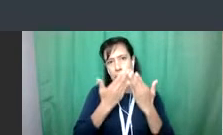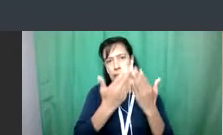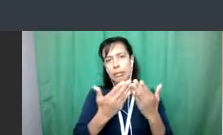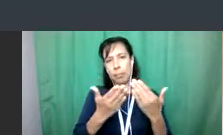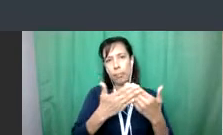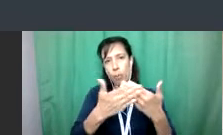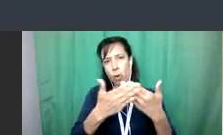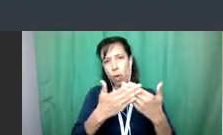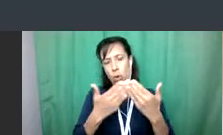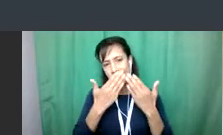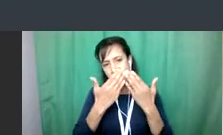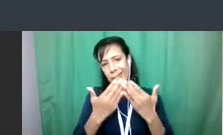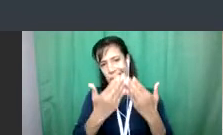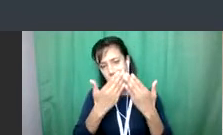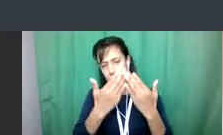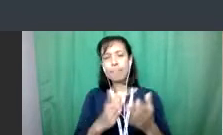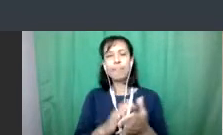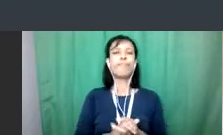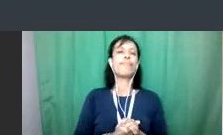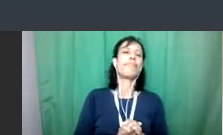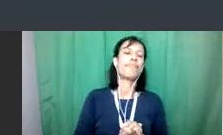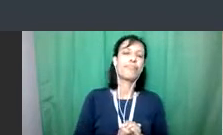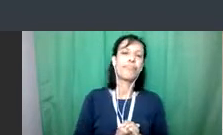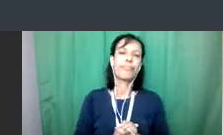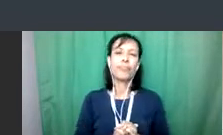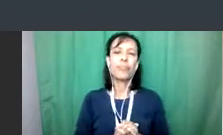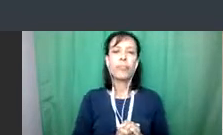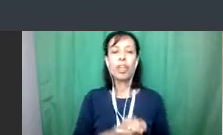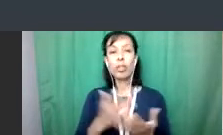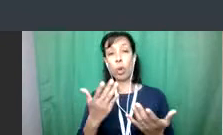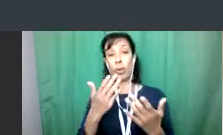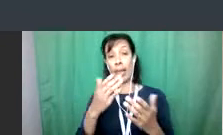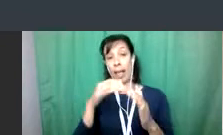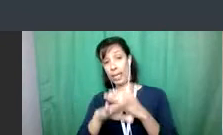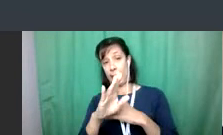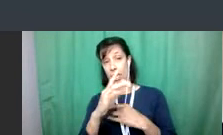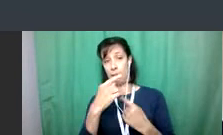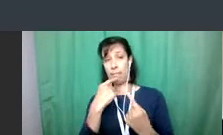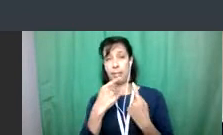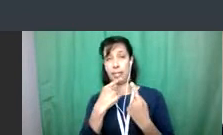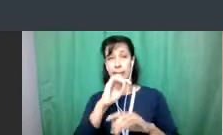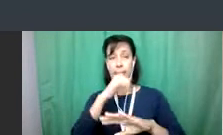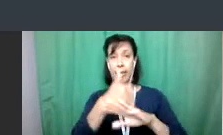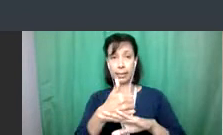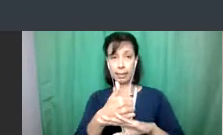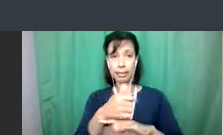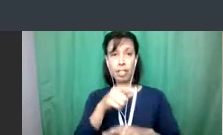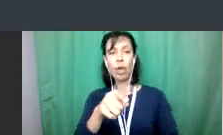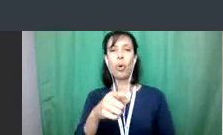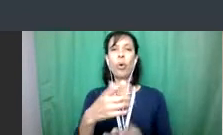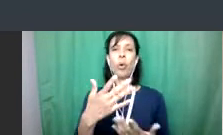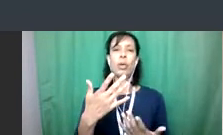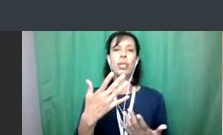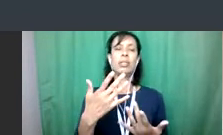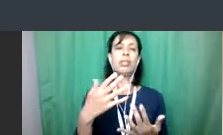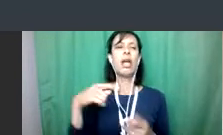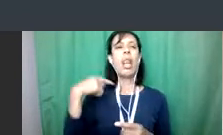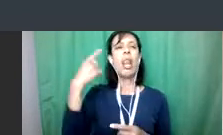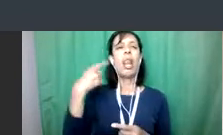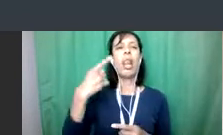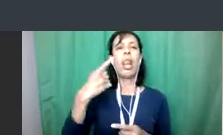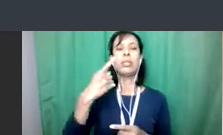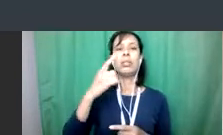So I'm now in the Education Journal database. So this is London South Bank Library. And within the library,